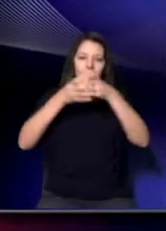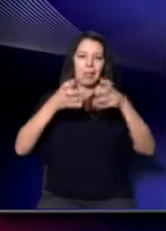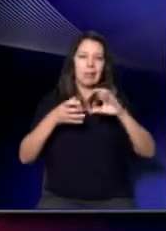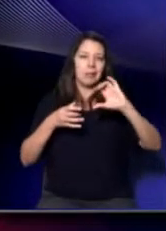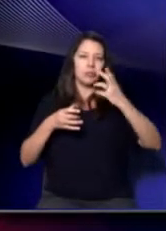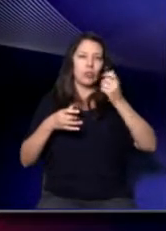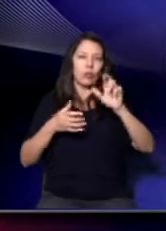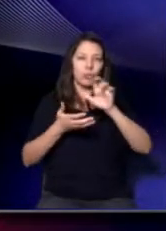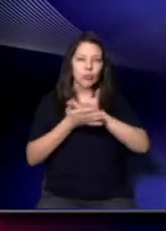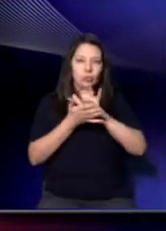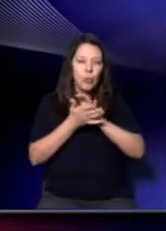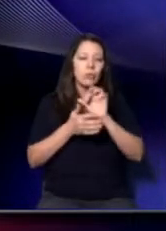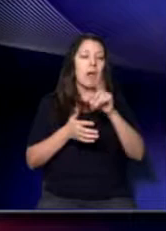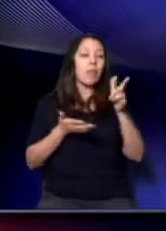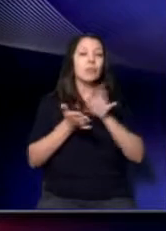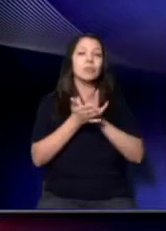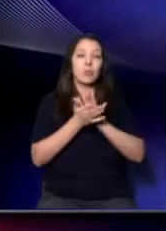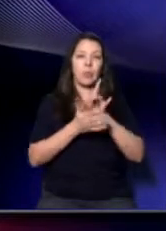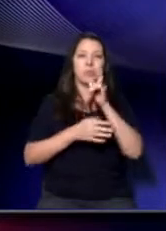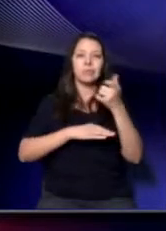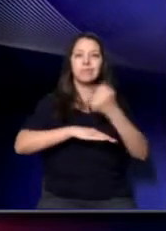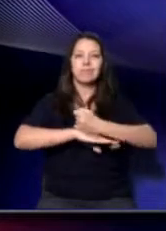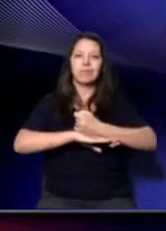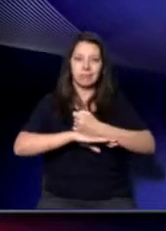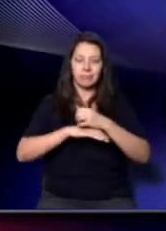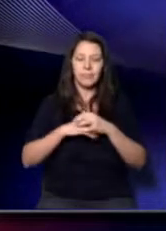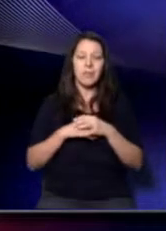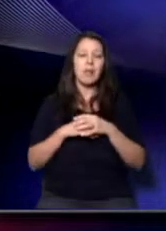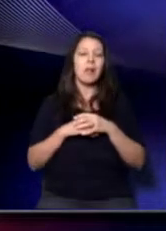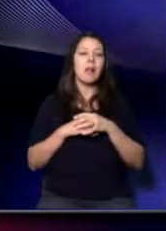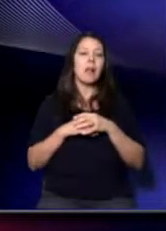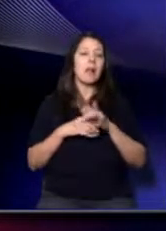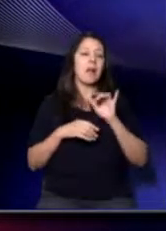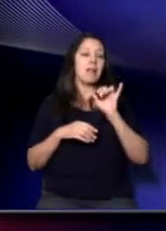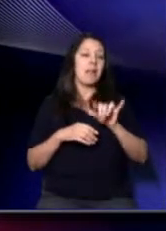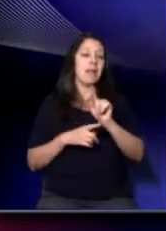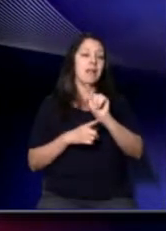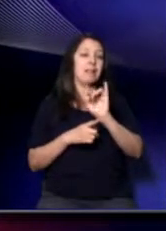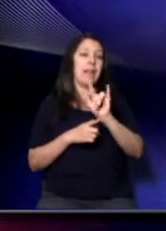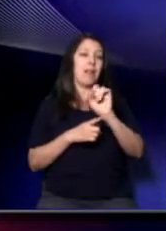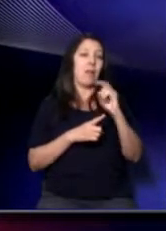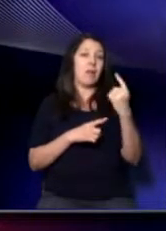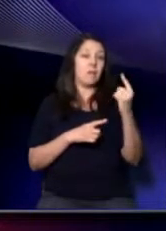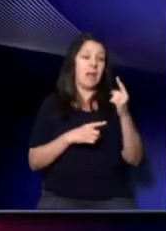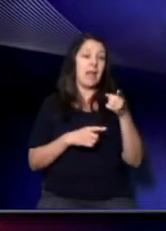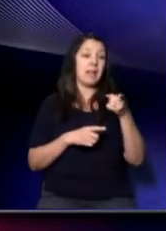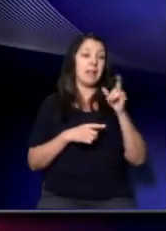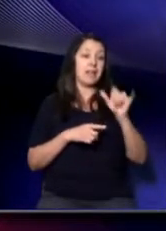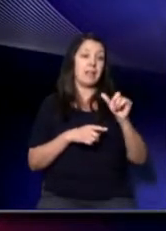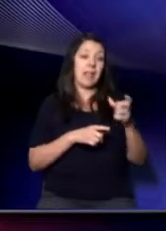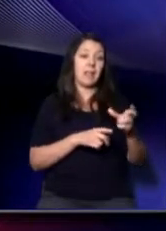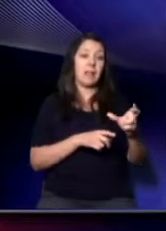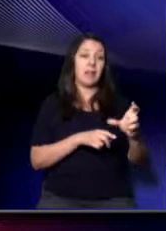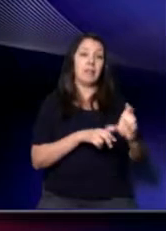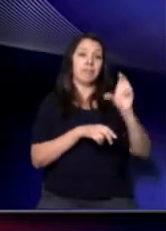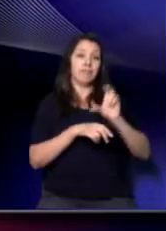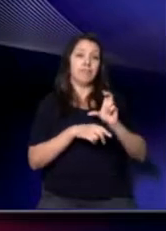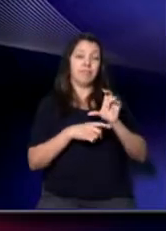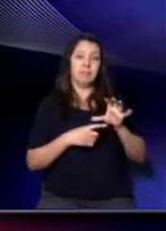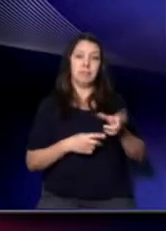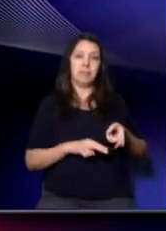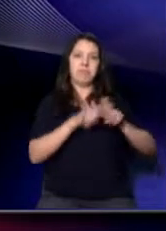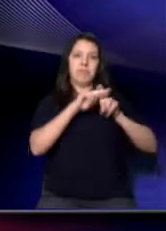other things of that nature. So on the case of Title I, our allocation went up significantly. In the case of special ed, it